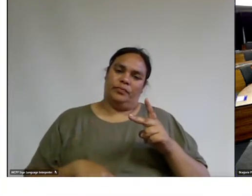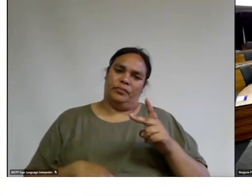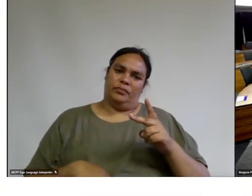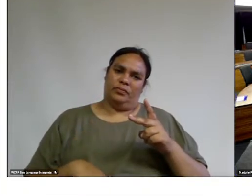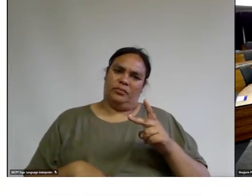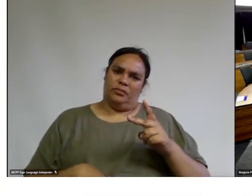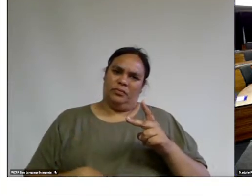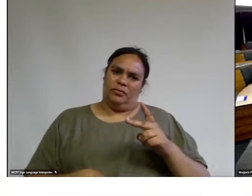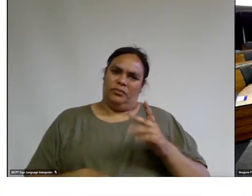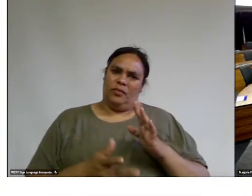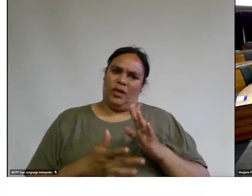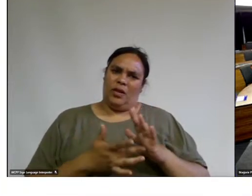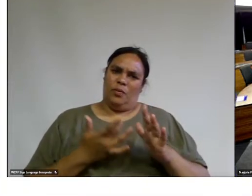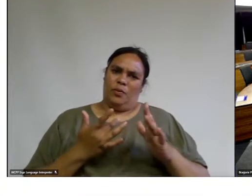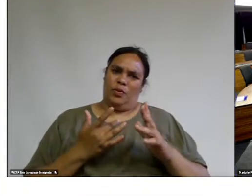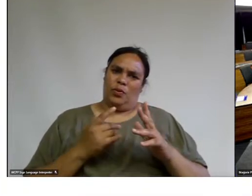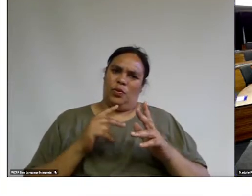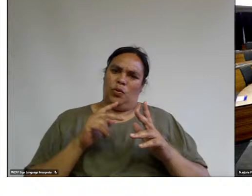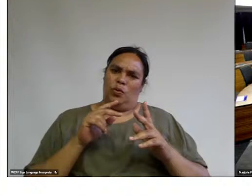page